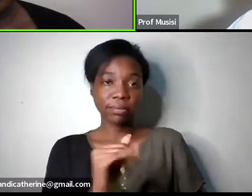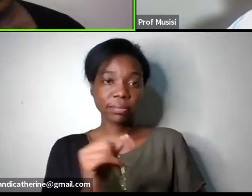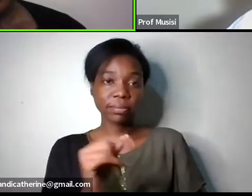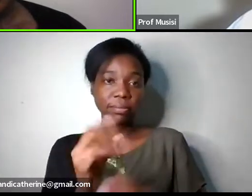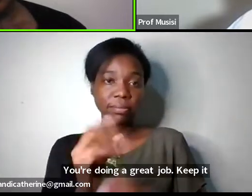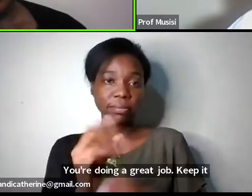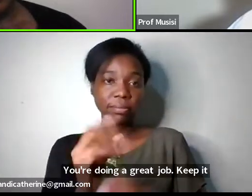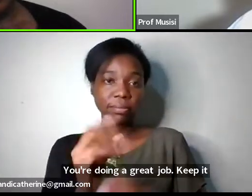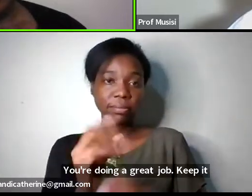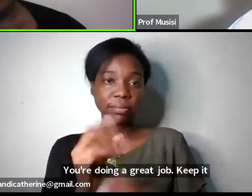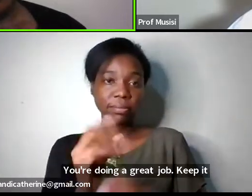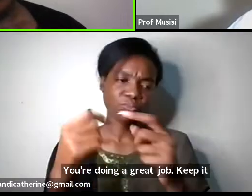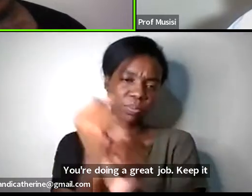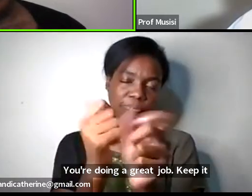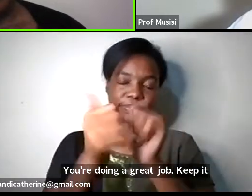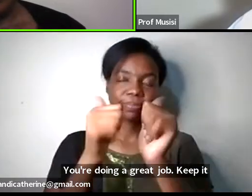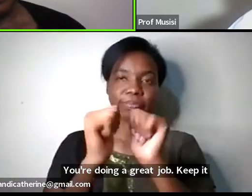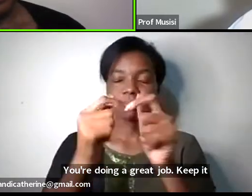Prof.